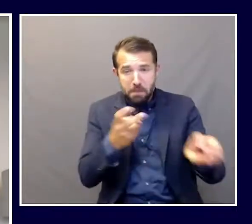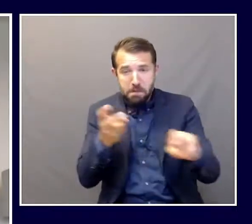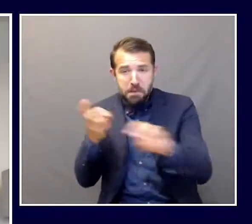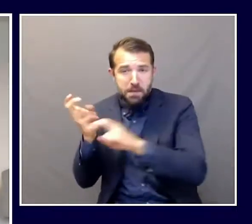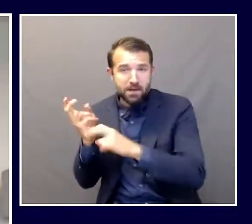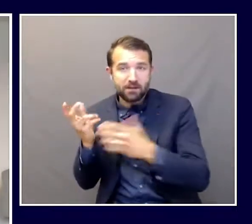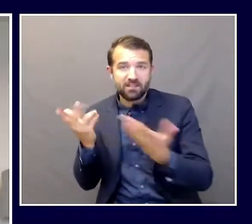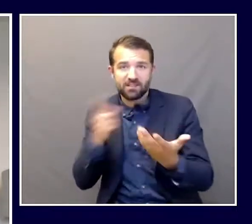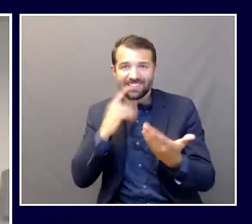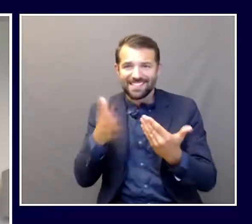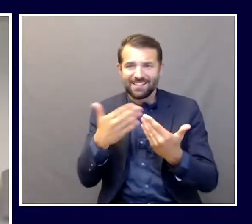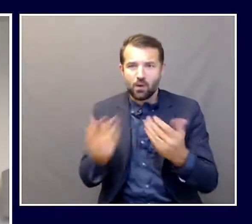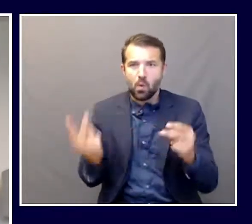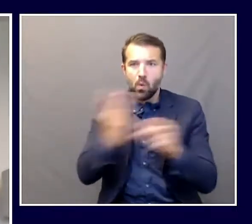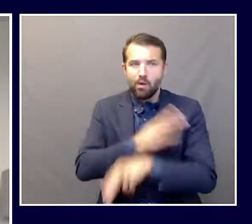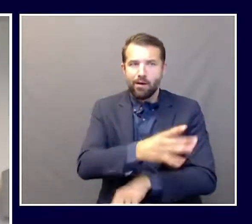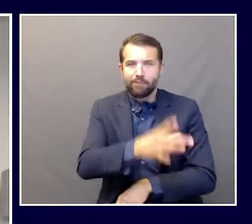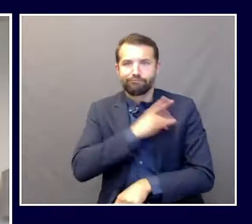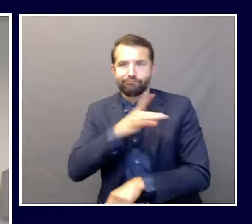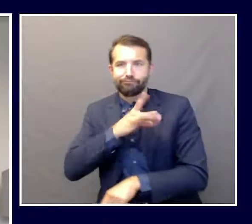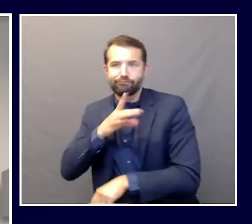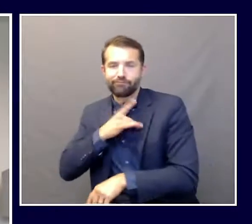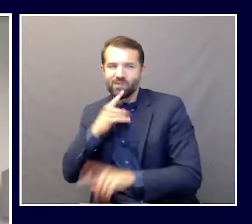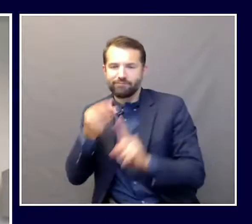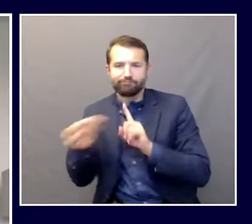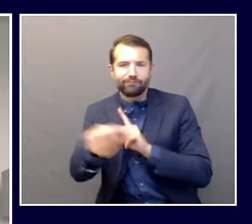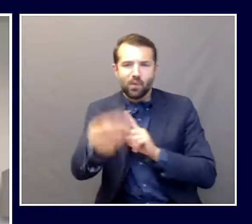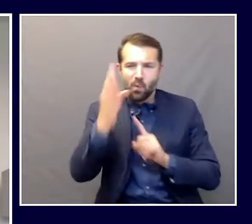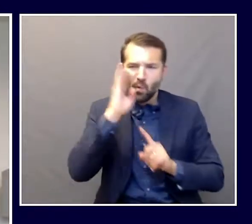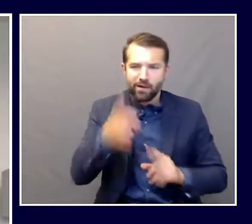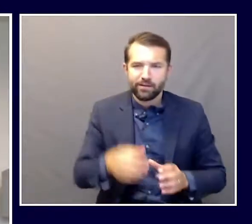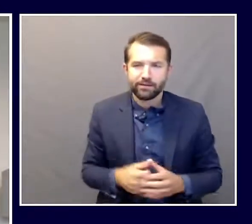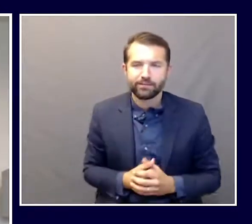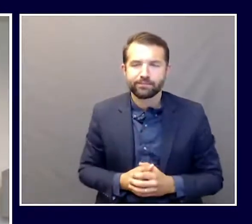Thanks. Thanks, Allison. Over to Kevin Miller next.